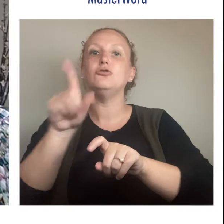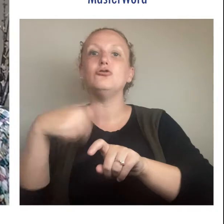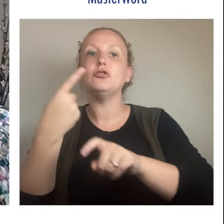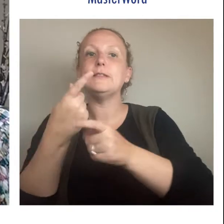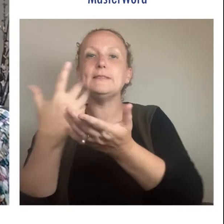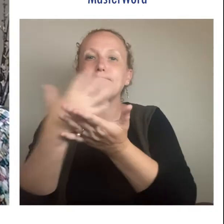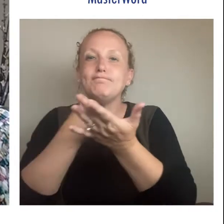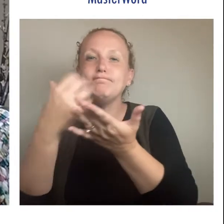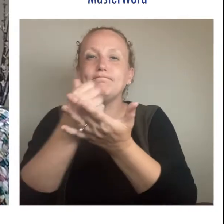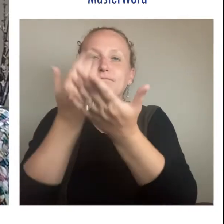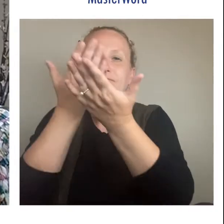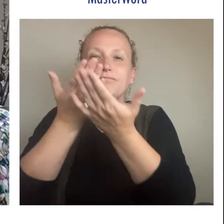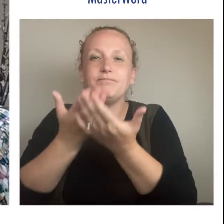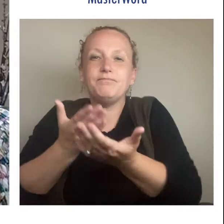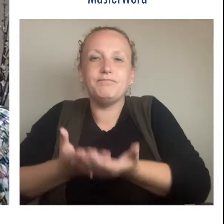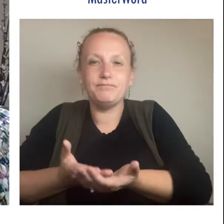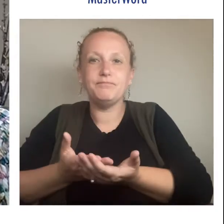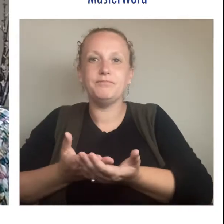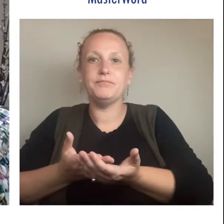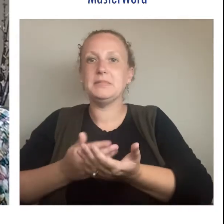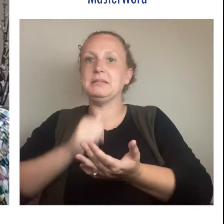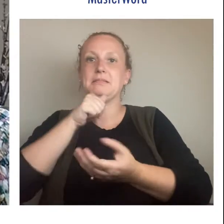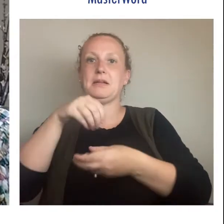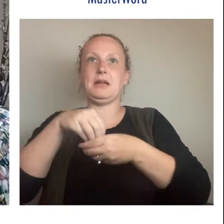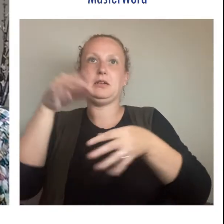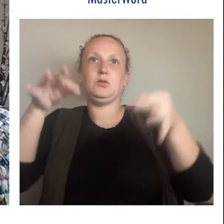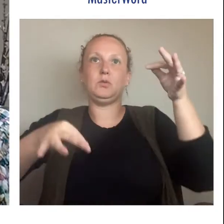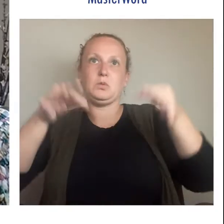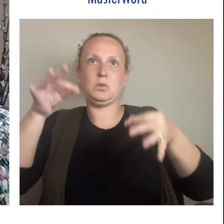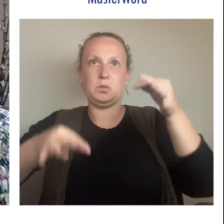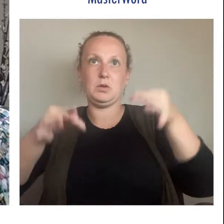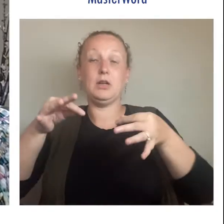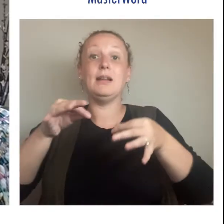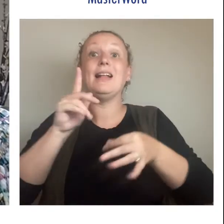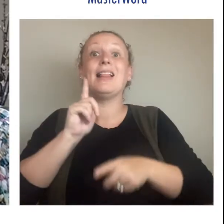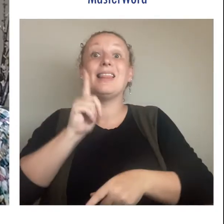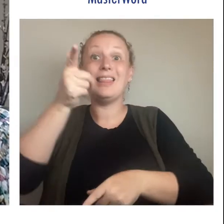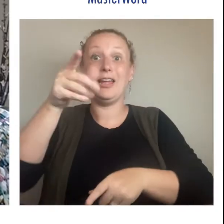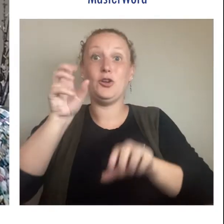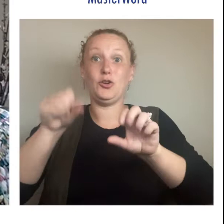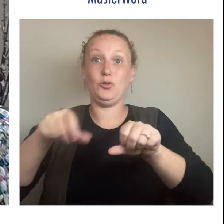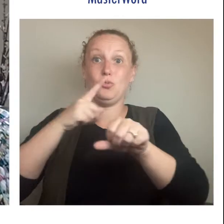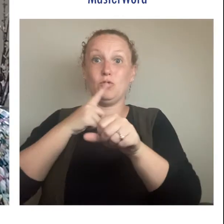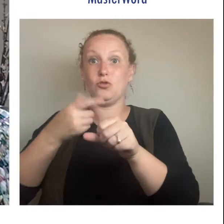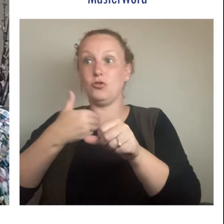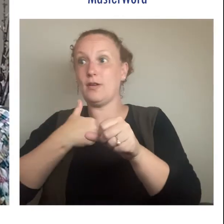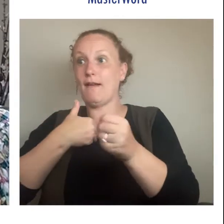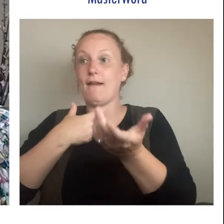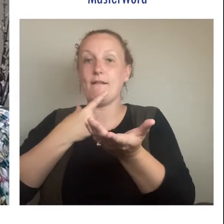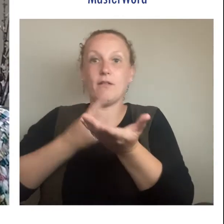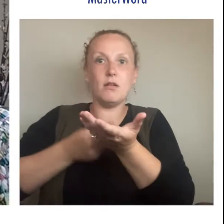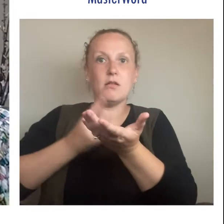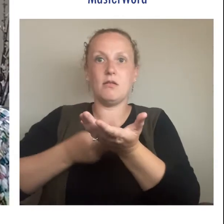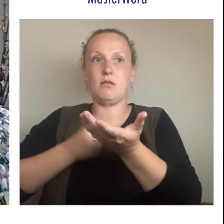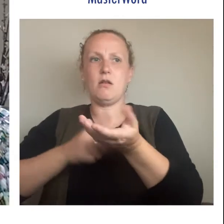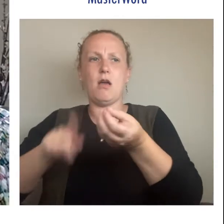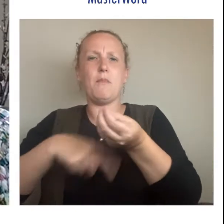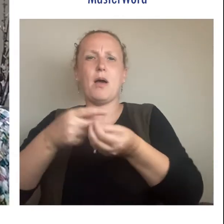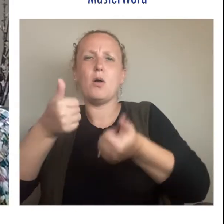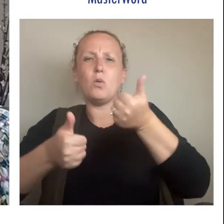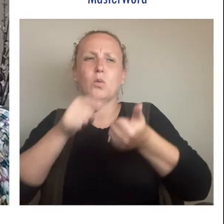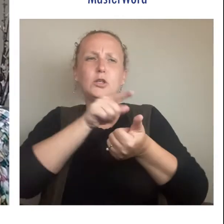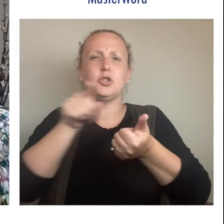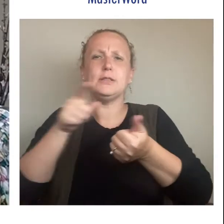it's a deposition, and you can have further litigation over which is the correct interpretation at a later point in time from maybe a